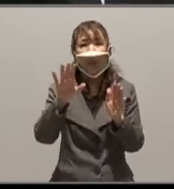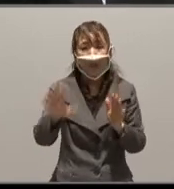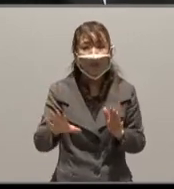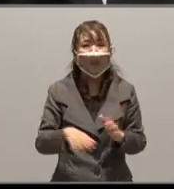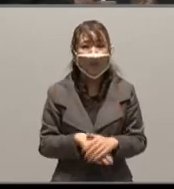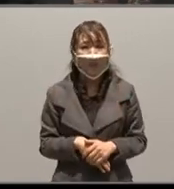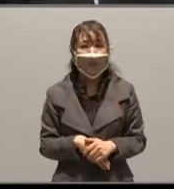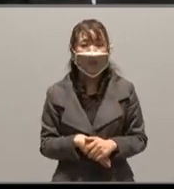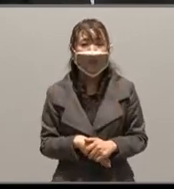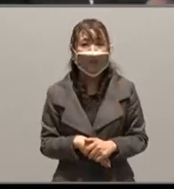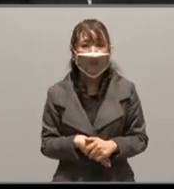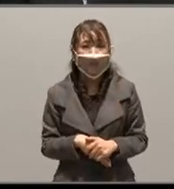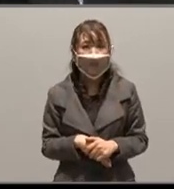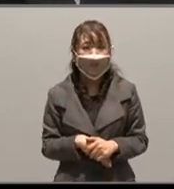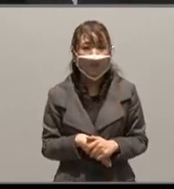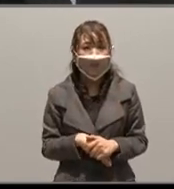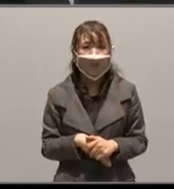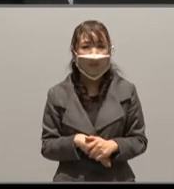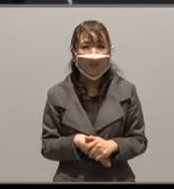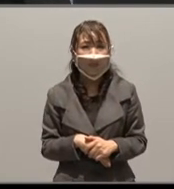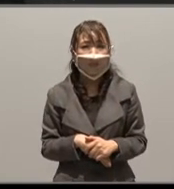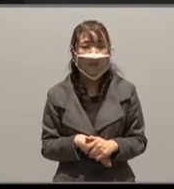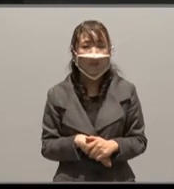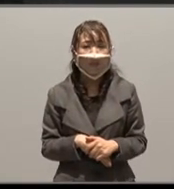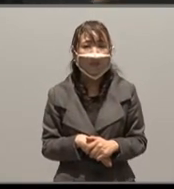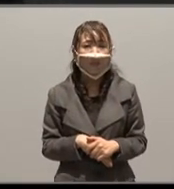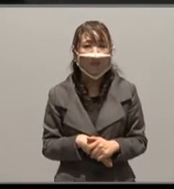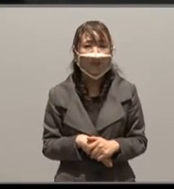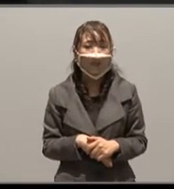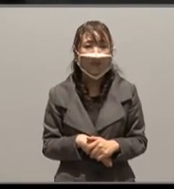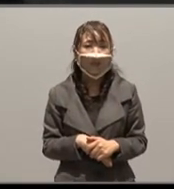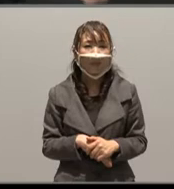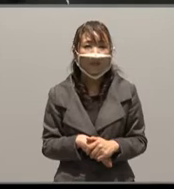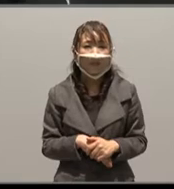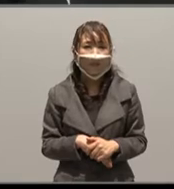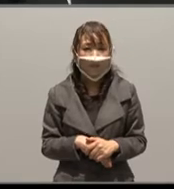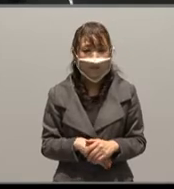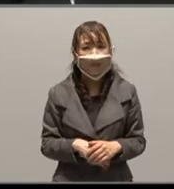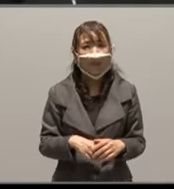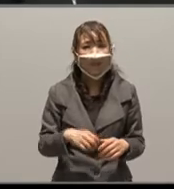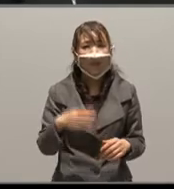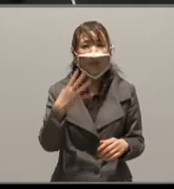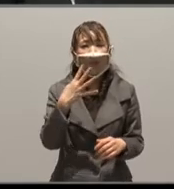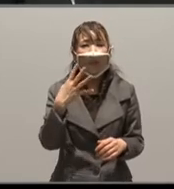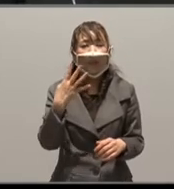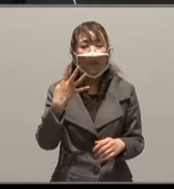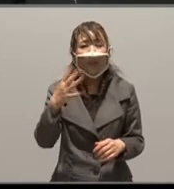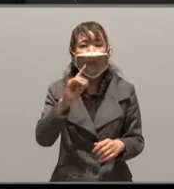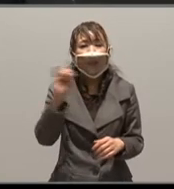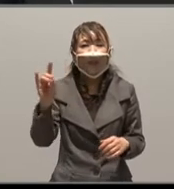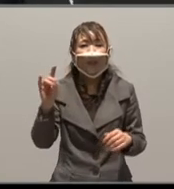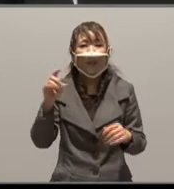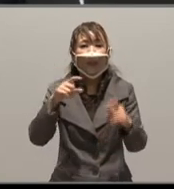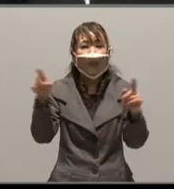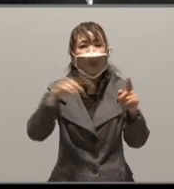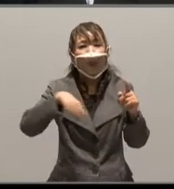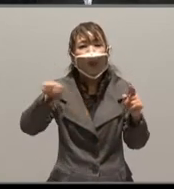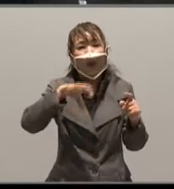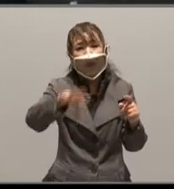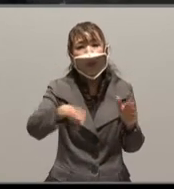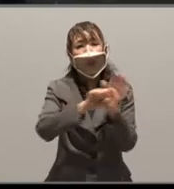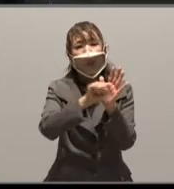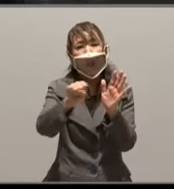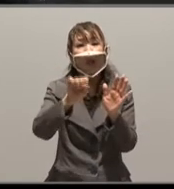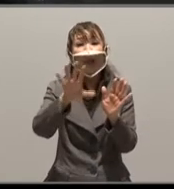And the Showa Memorial Park, this is a very large open field park, and the Yoyogi Park that worked